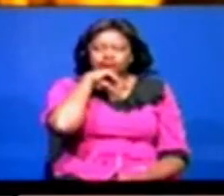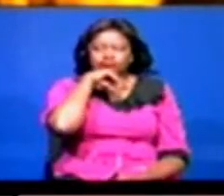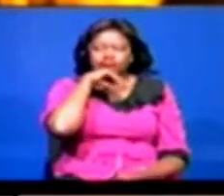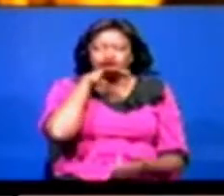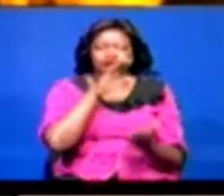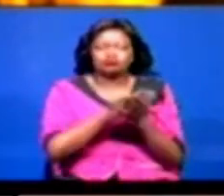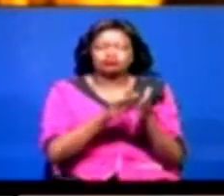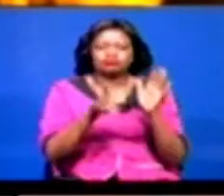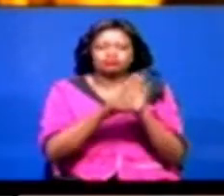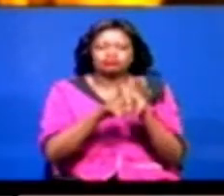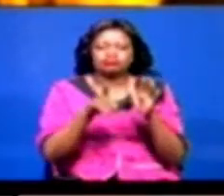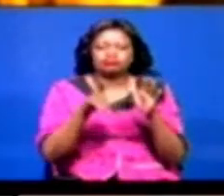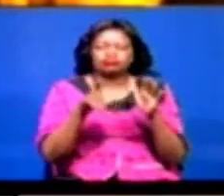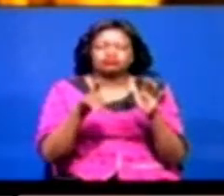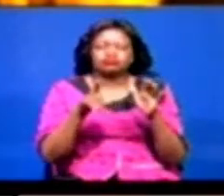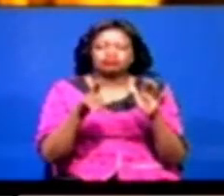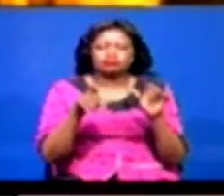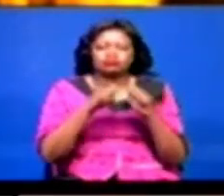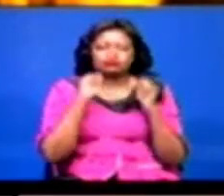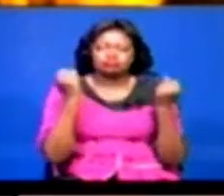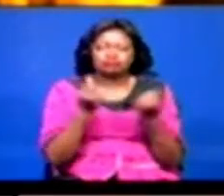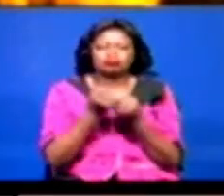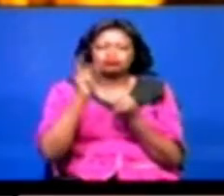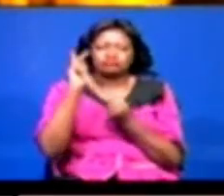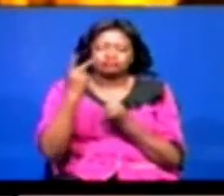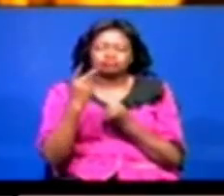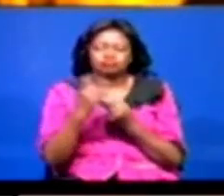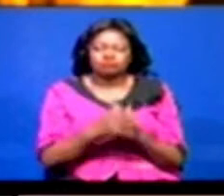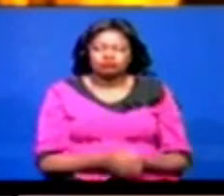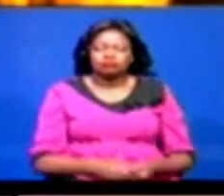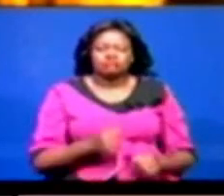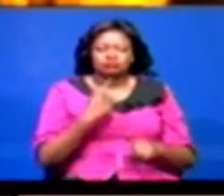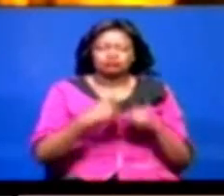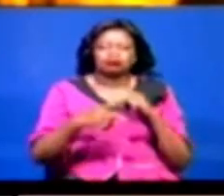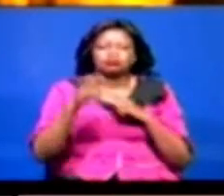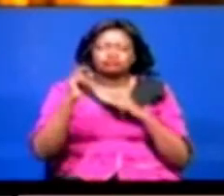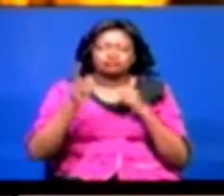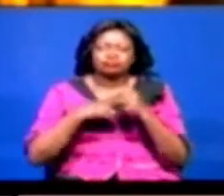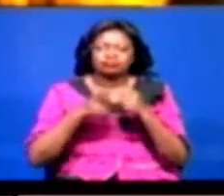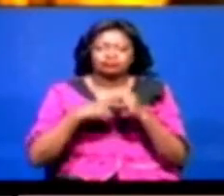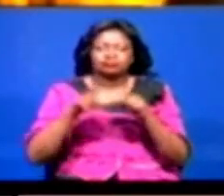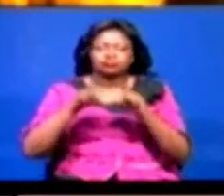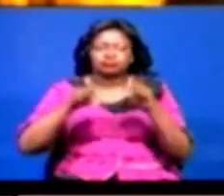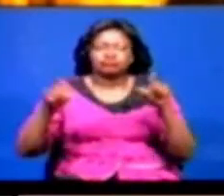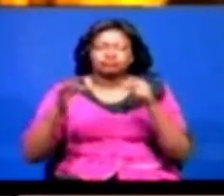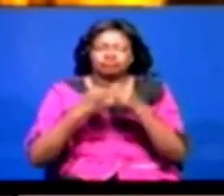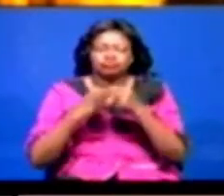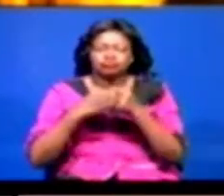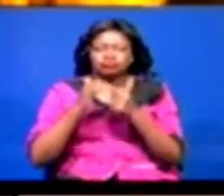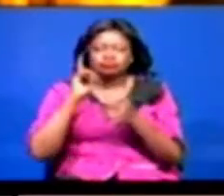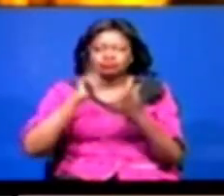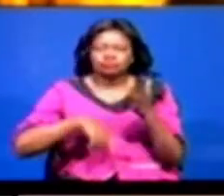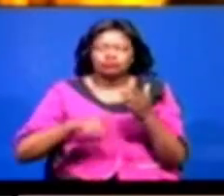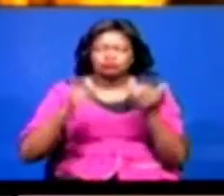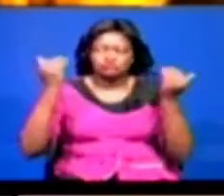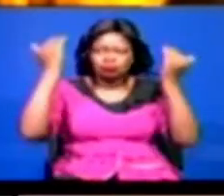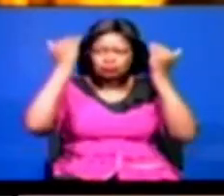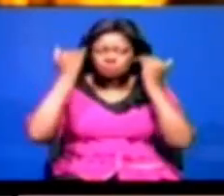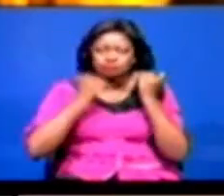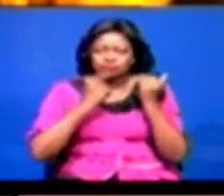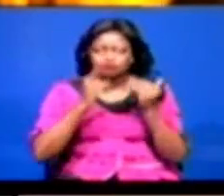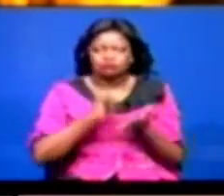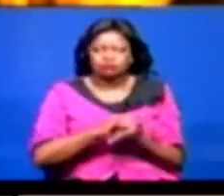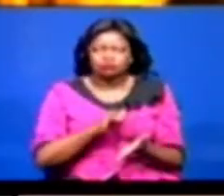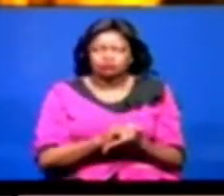Kenya, this is the first Raila Odinga 1, 2017, at paragraph 8, this is what this court said. It says,